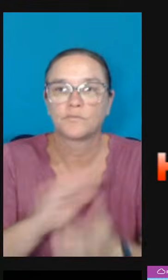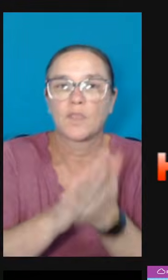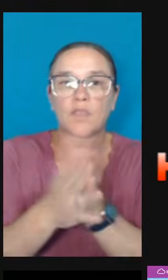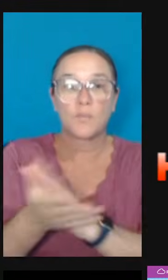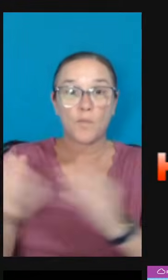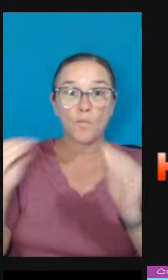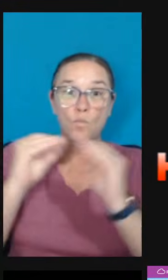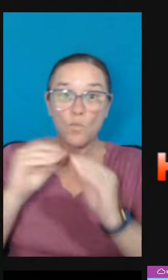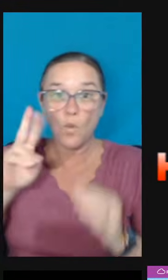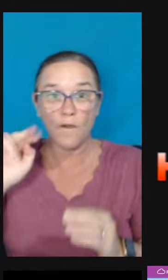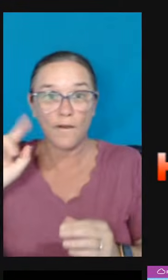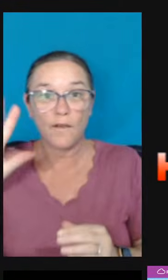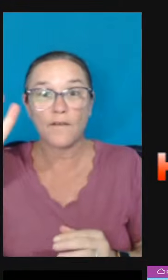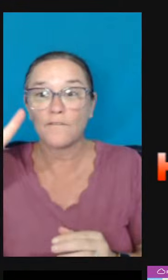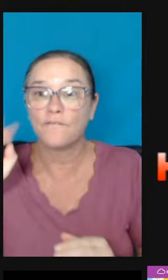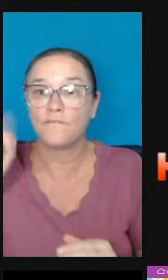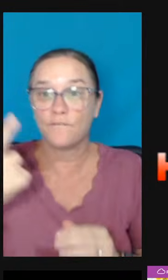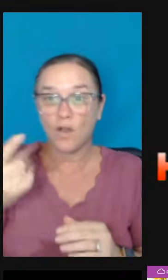more recently,